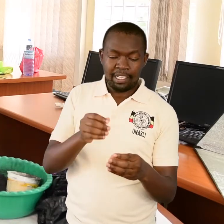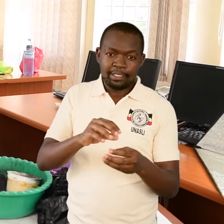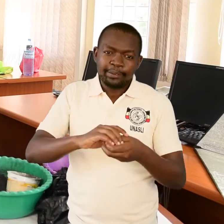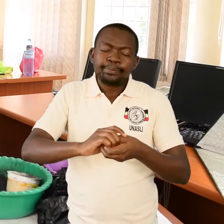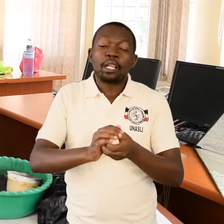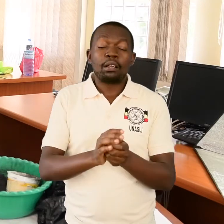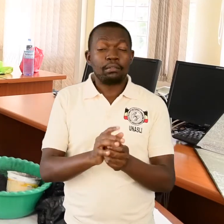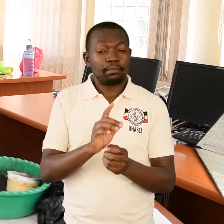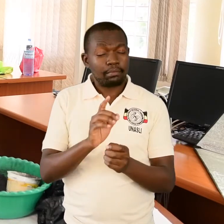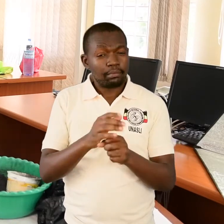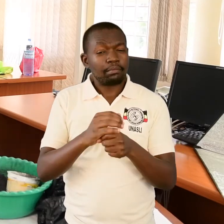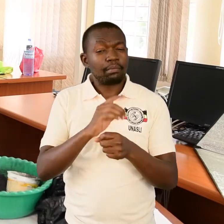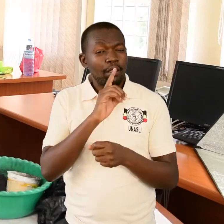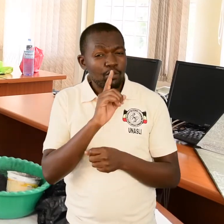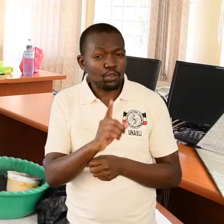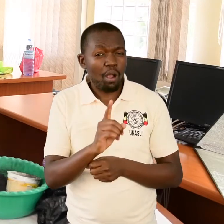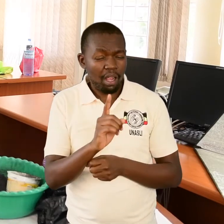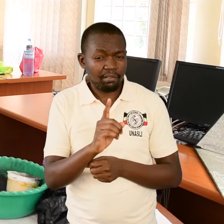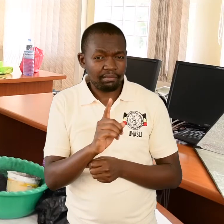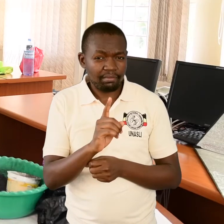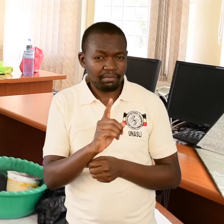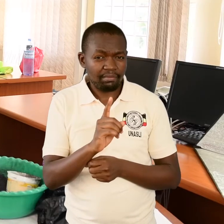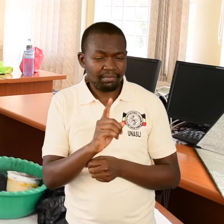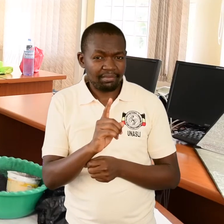Make sure it is